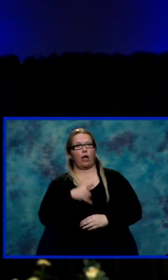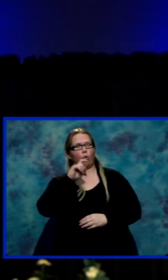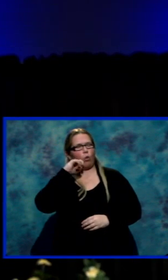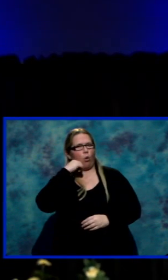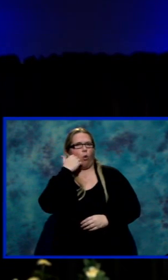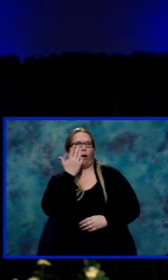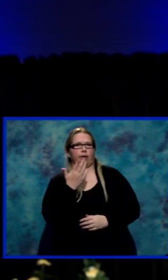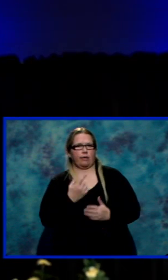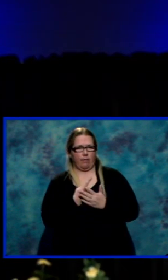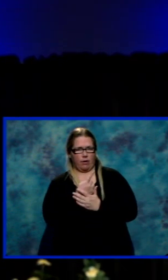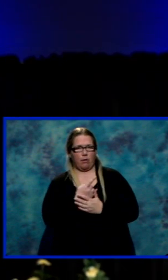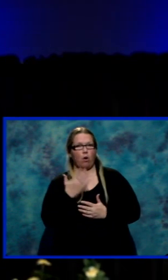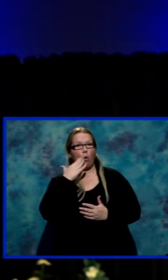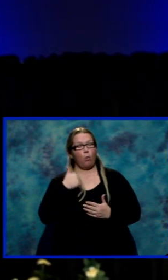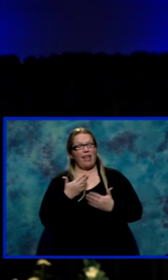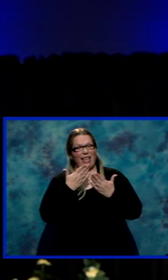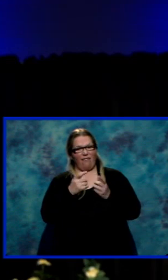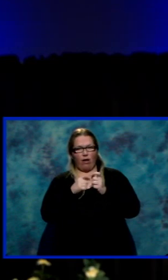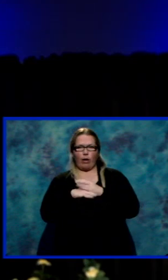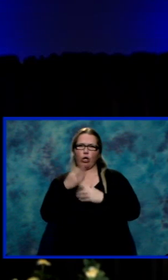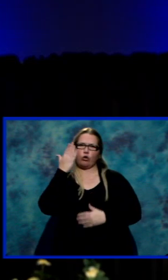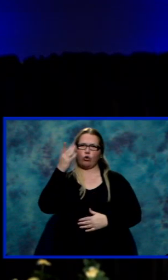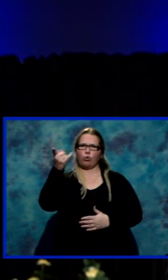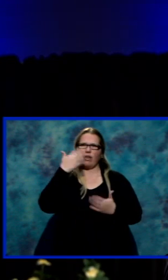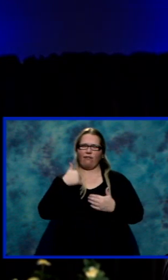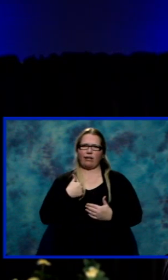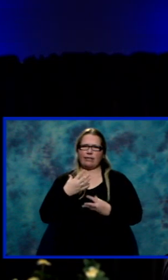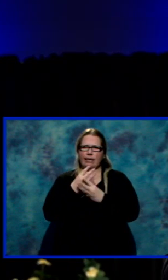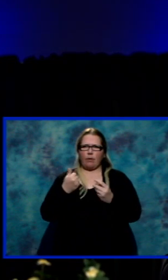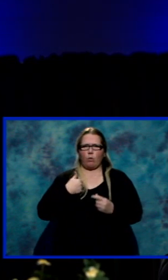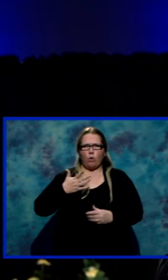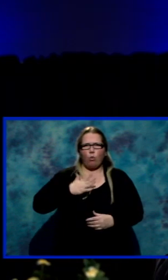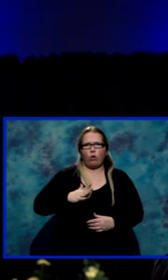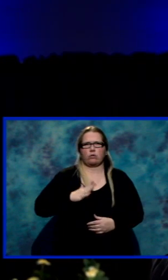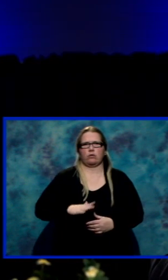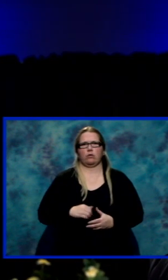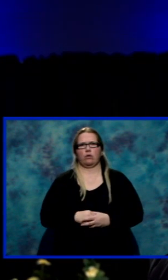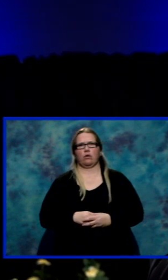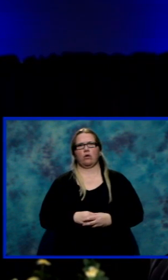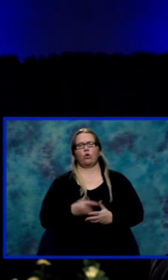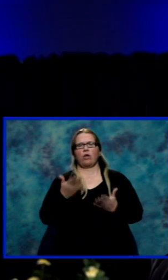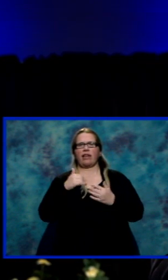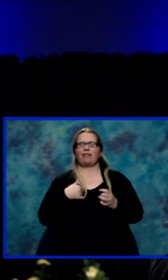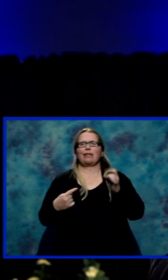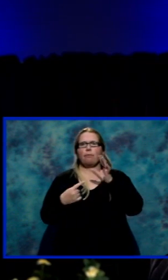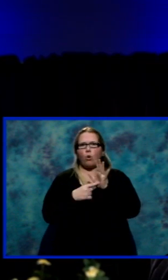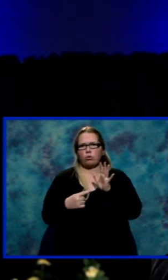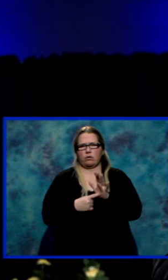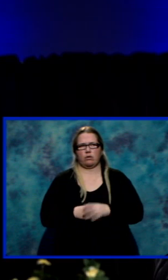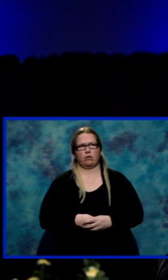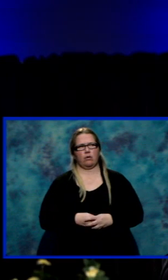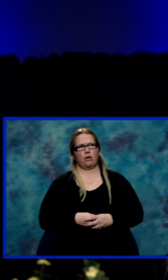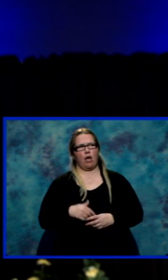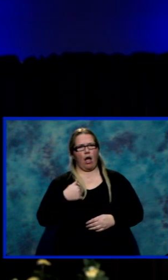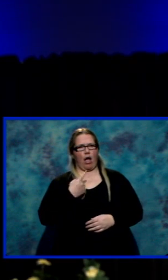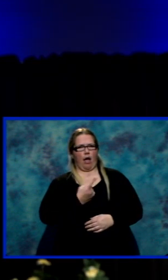tarnished. But when we place value in you, you give us purpose, and in particular, you give us significance. I on my